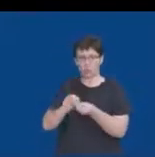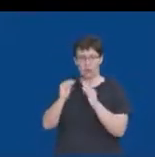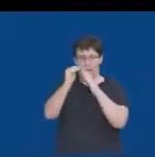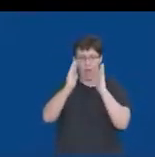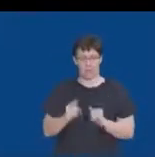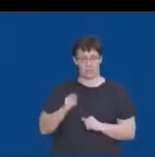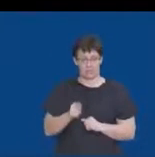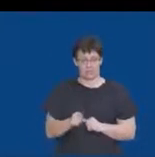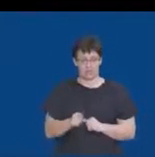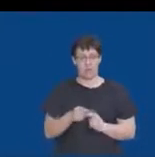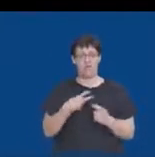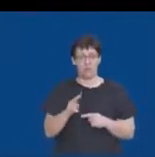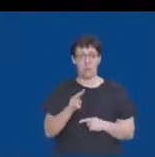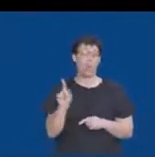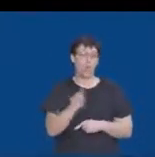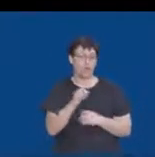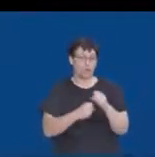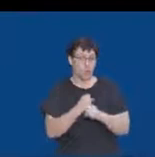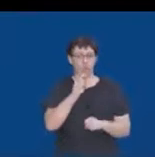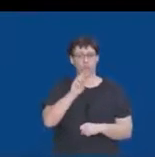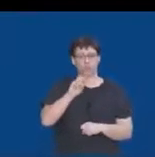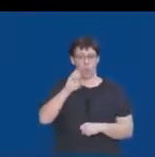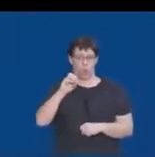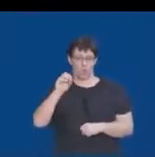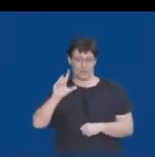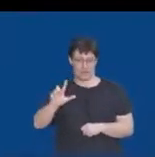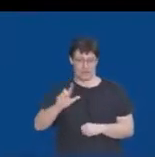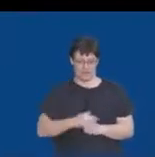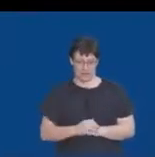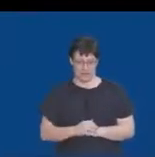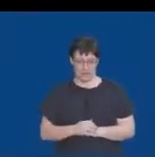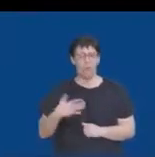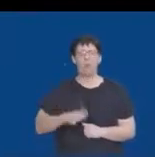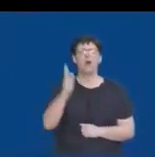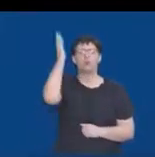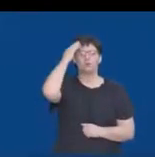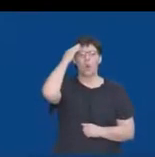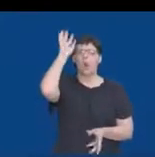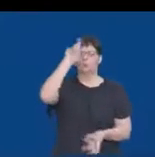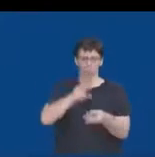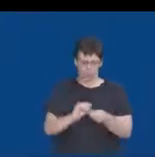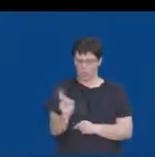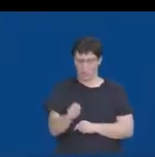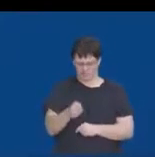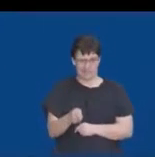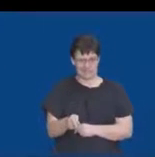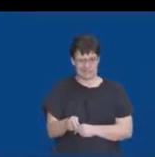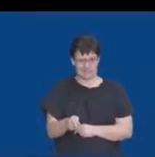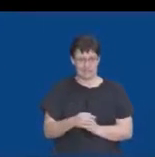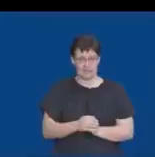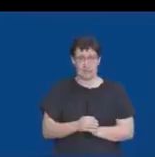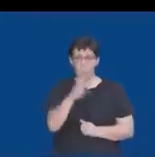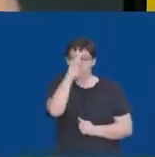households for 2007. Okay? And we want to know what that total is. So,